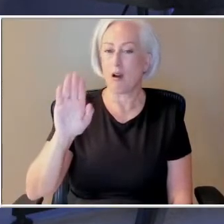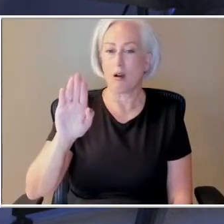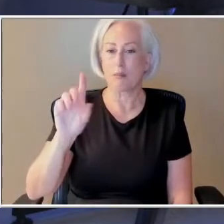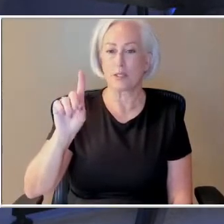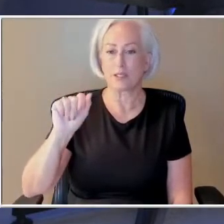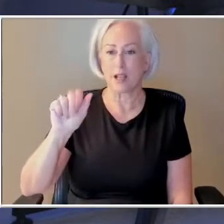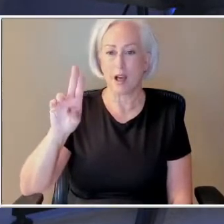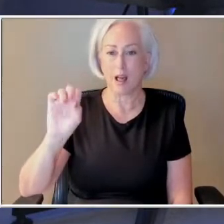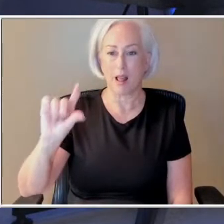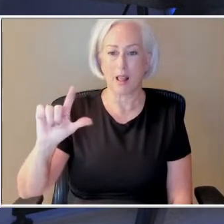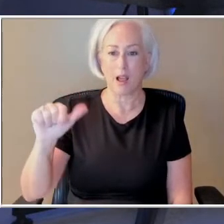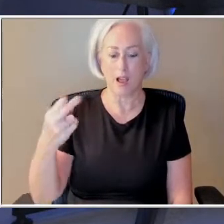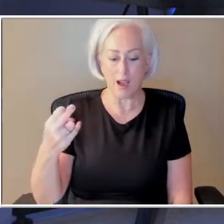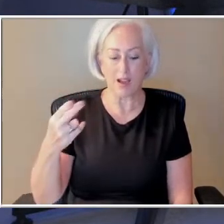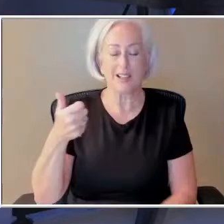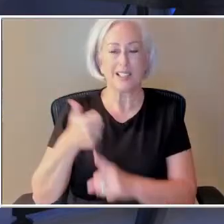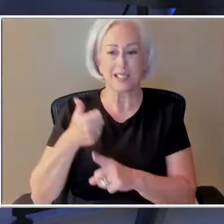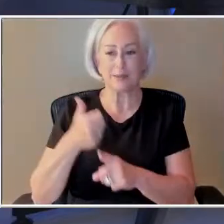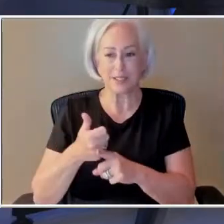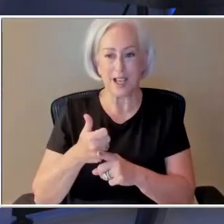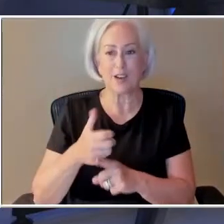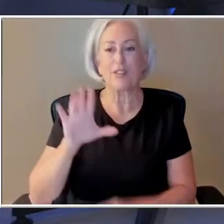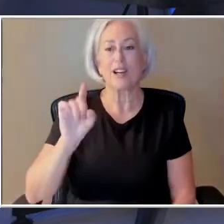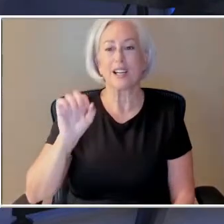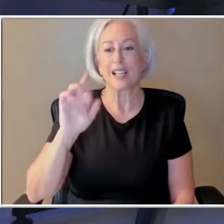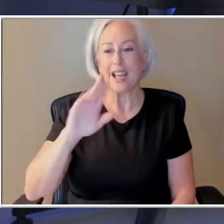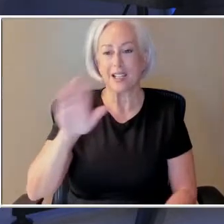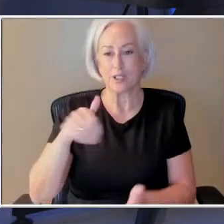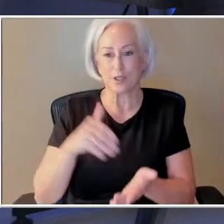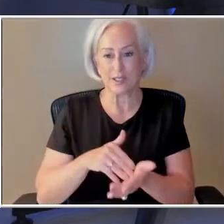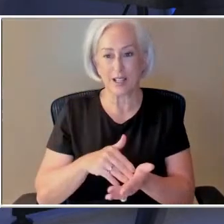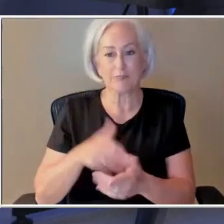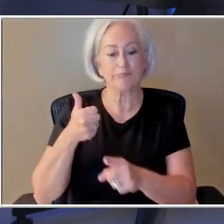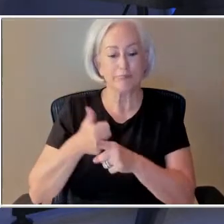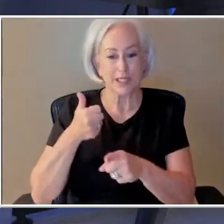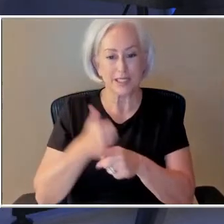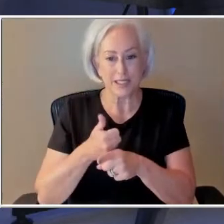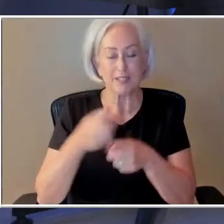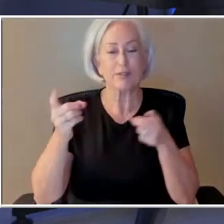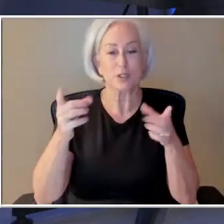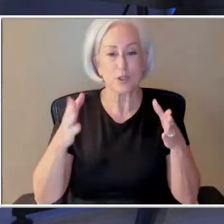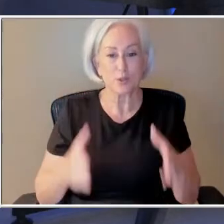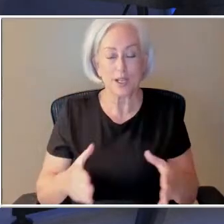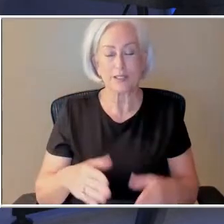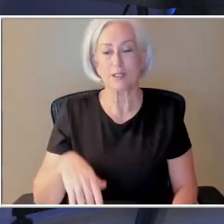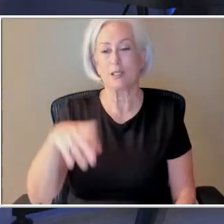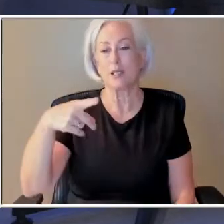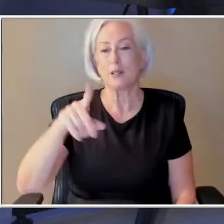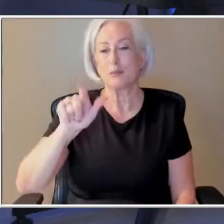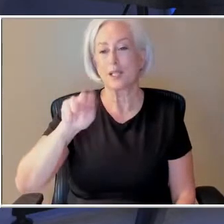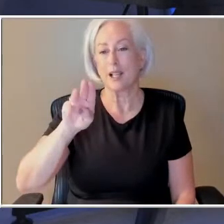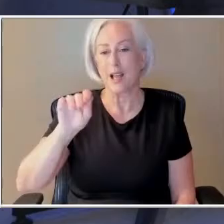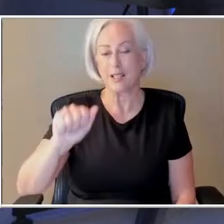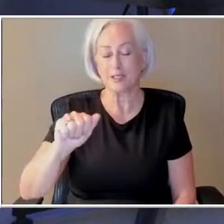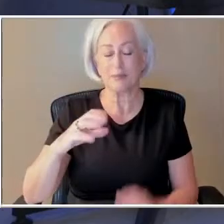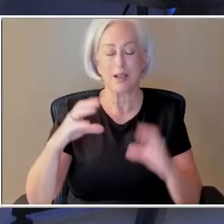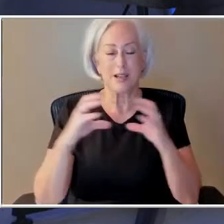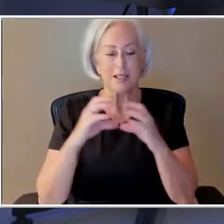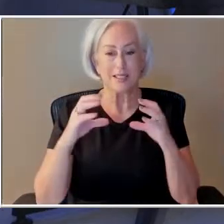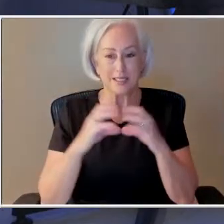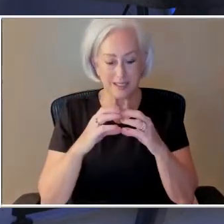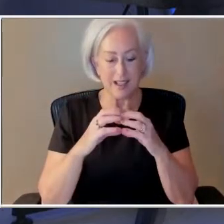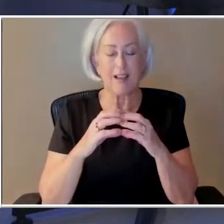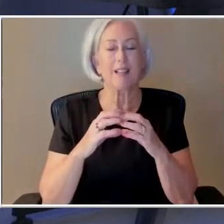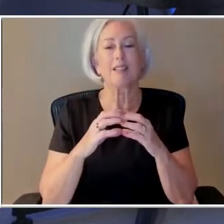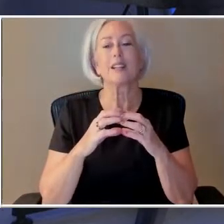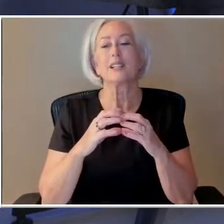Center. He's also the director of the Plasma Cell Disorder Clinic and the president of the U.S. Myeloma